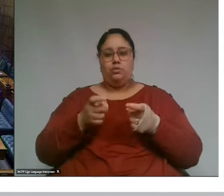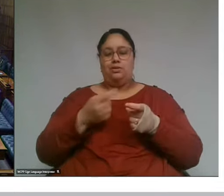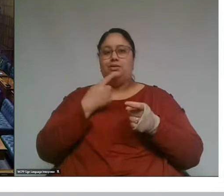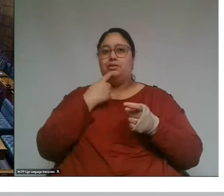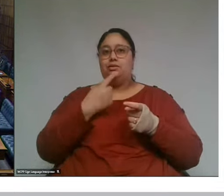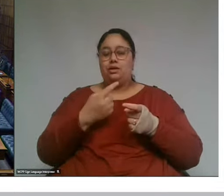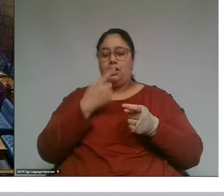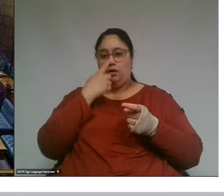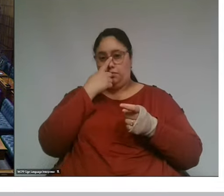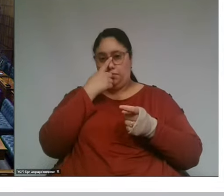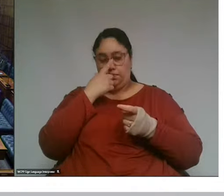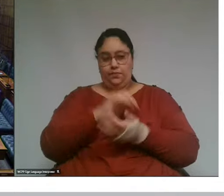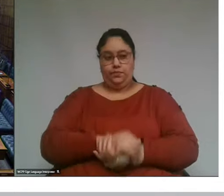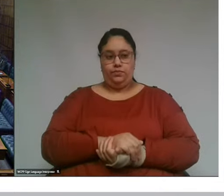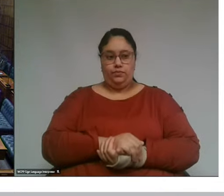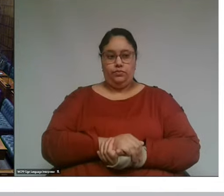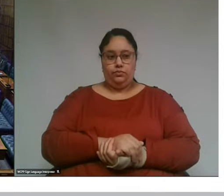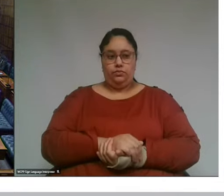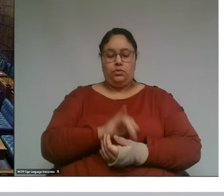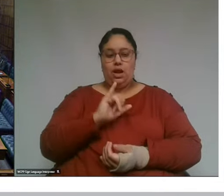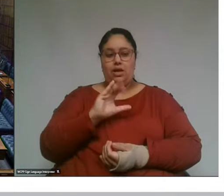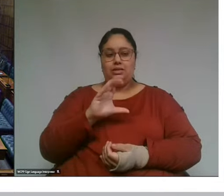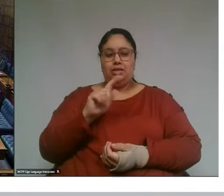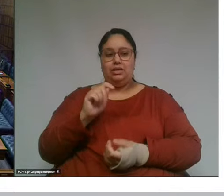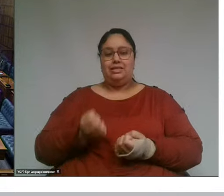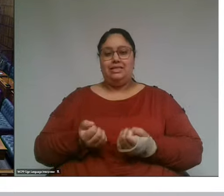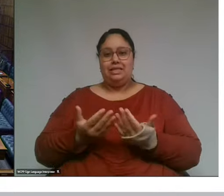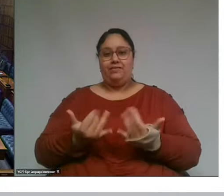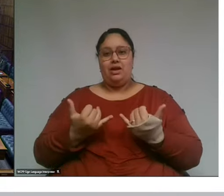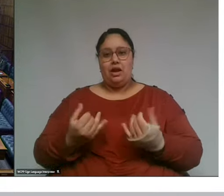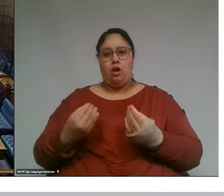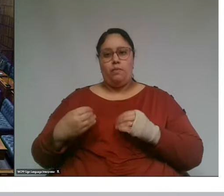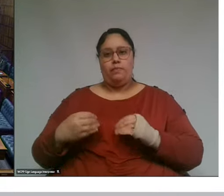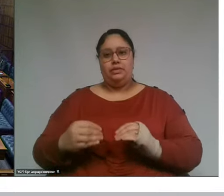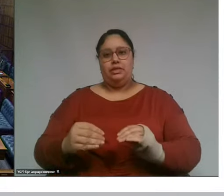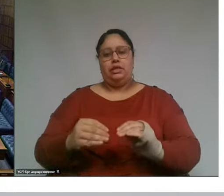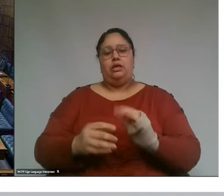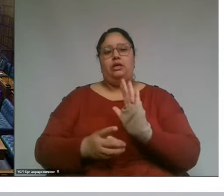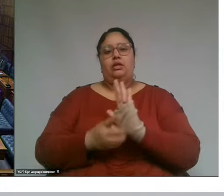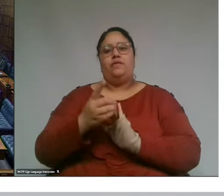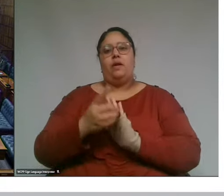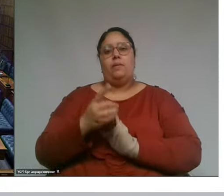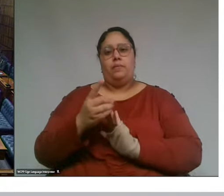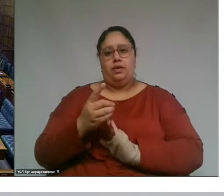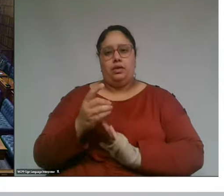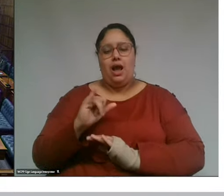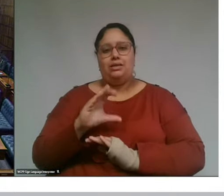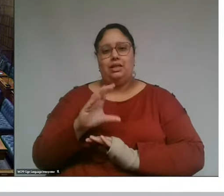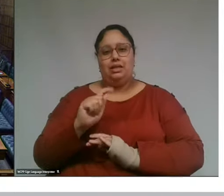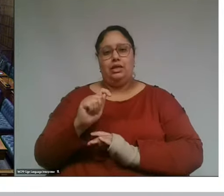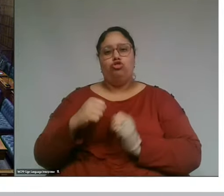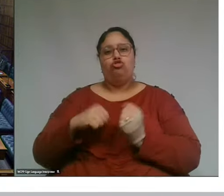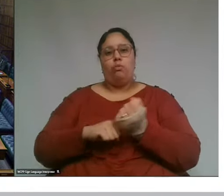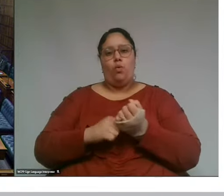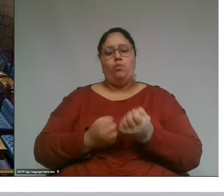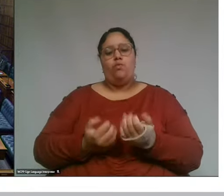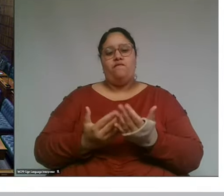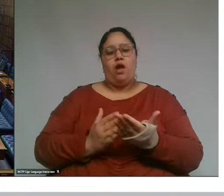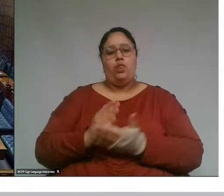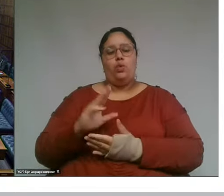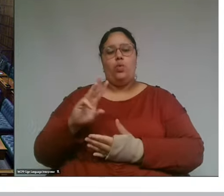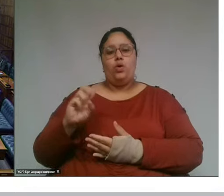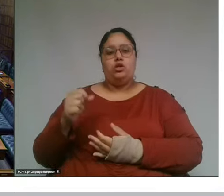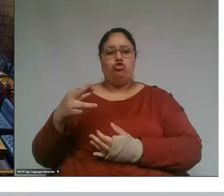here that um the ICT services are undergoing development still that ICT support was provided by westro but was